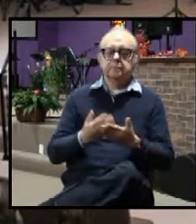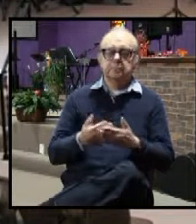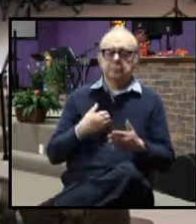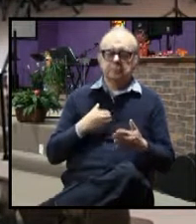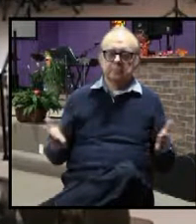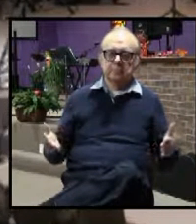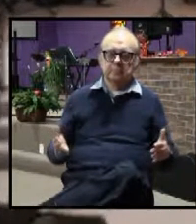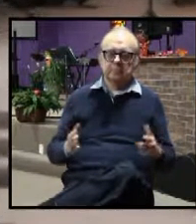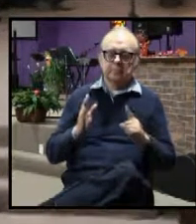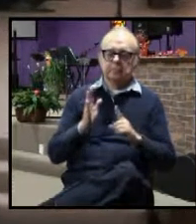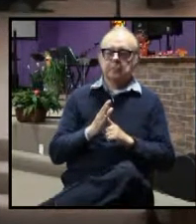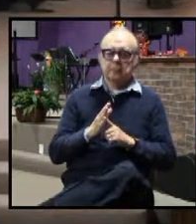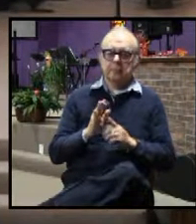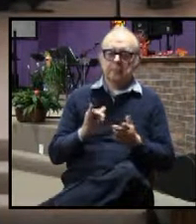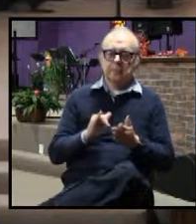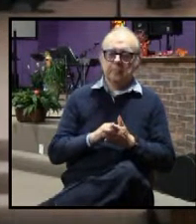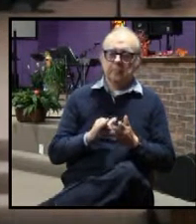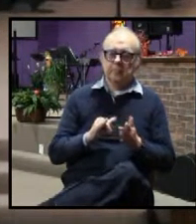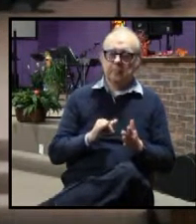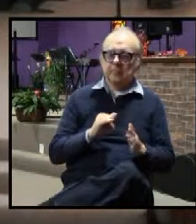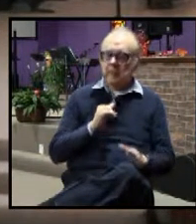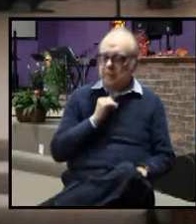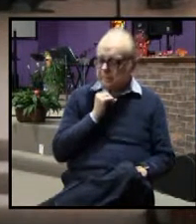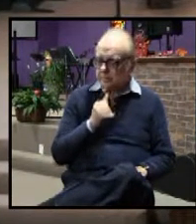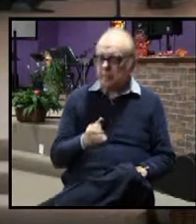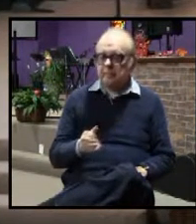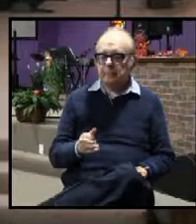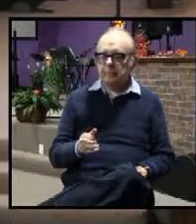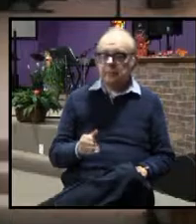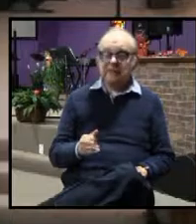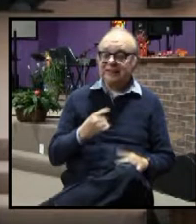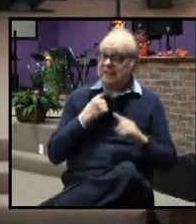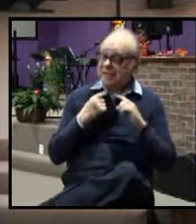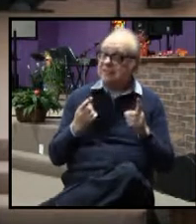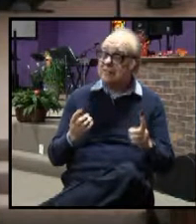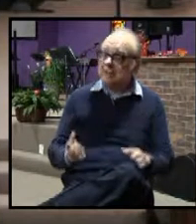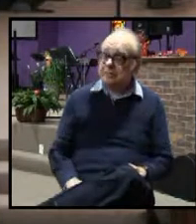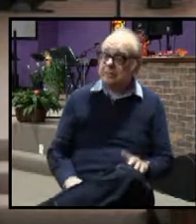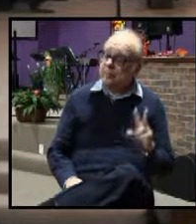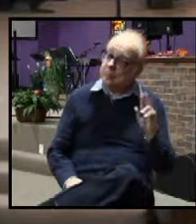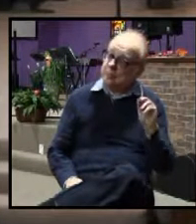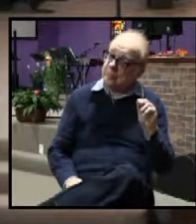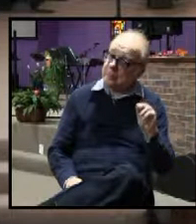of money and you've got a lot of popularity, that is not success.